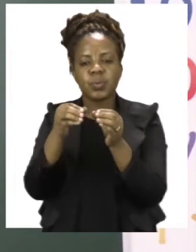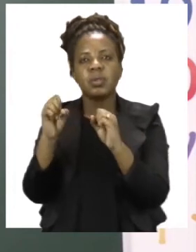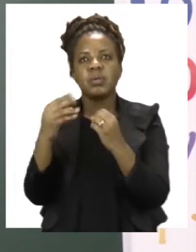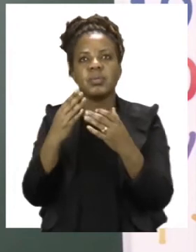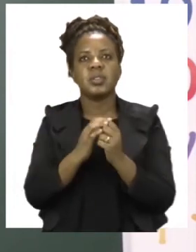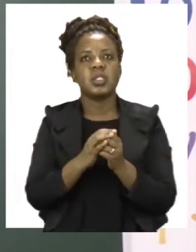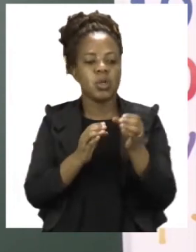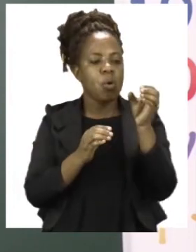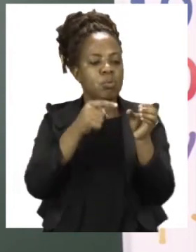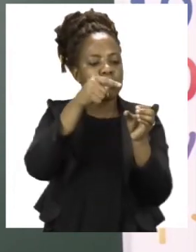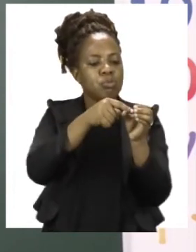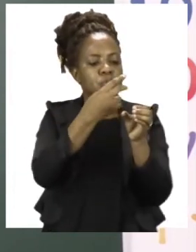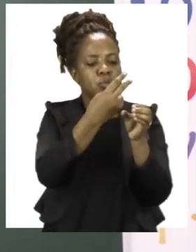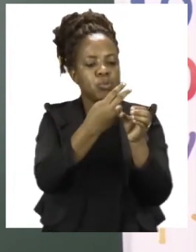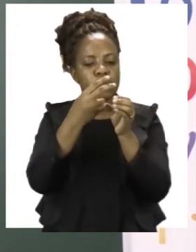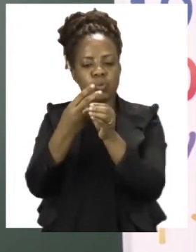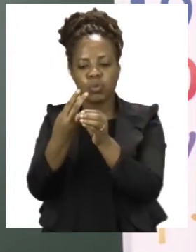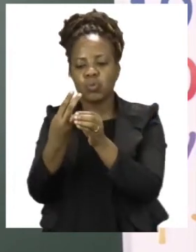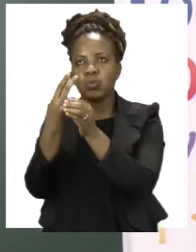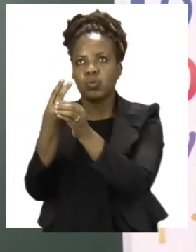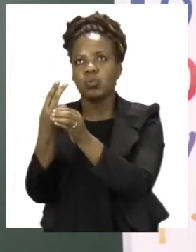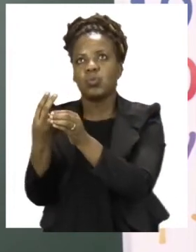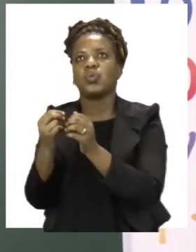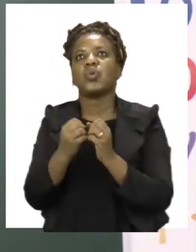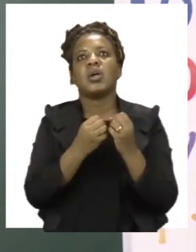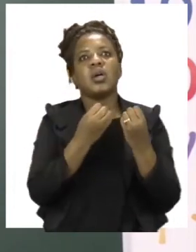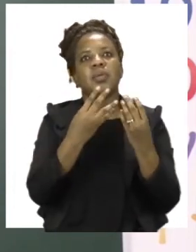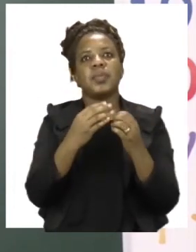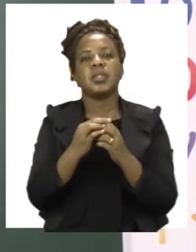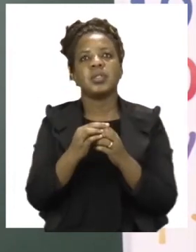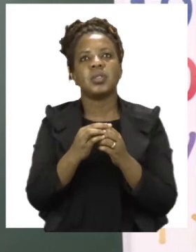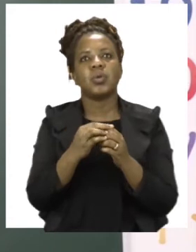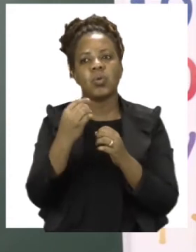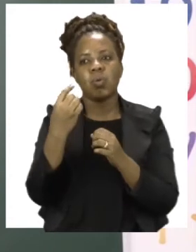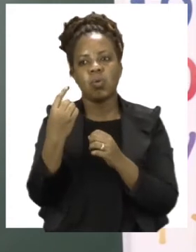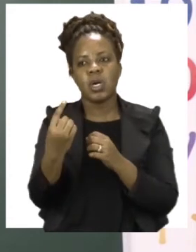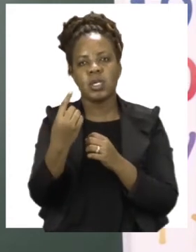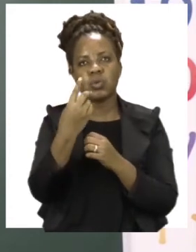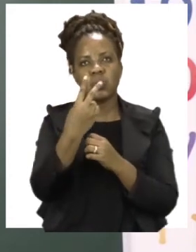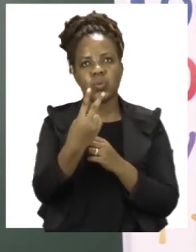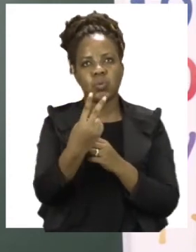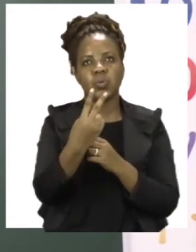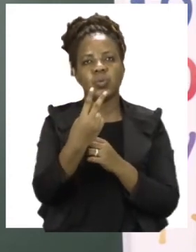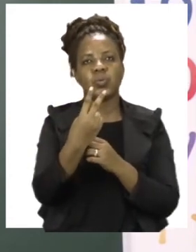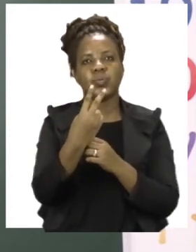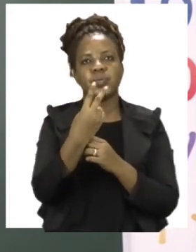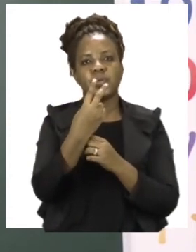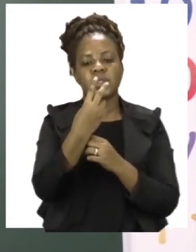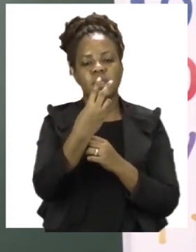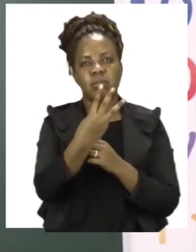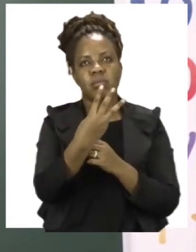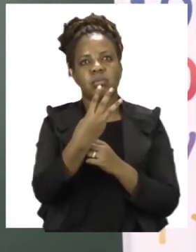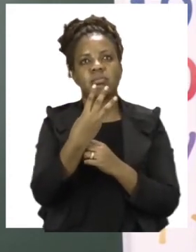we are going to say 1, because this is one group, 2,